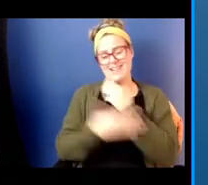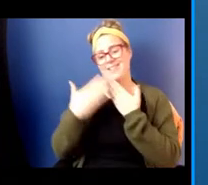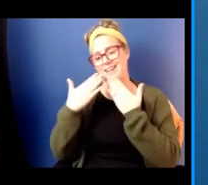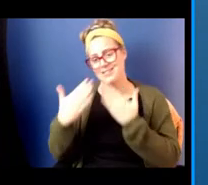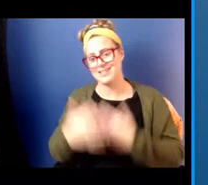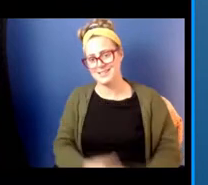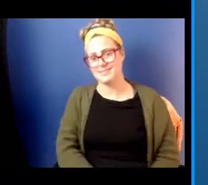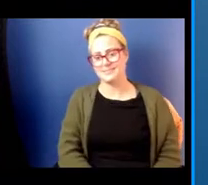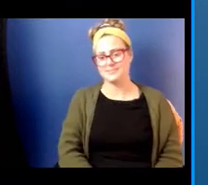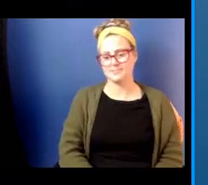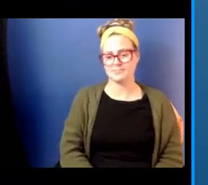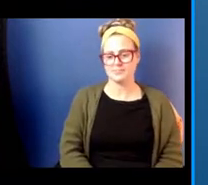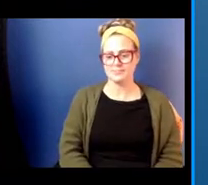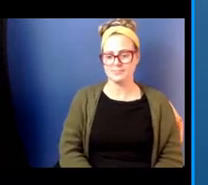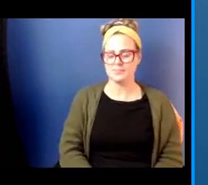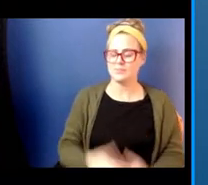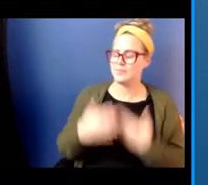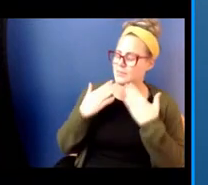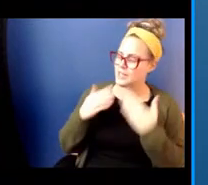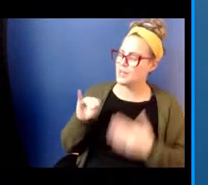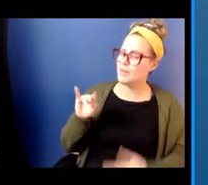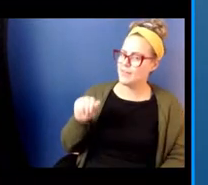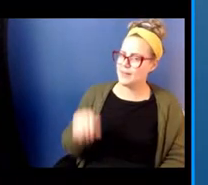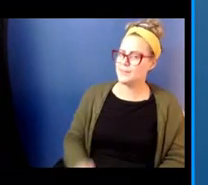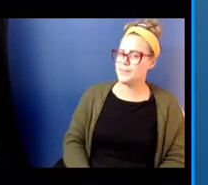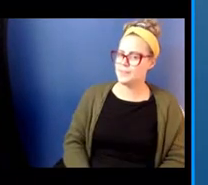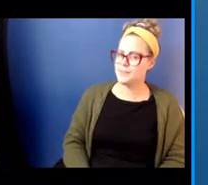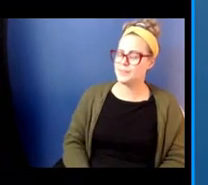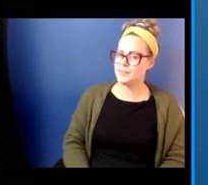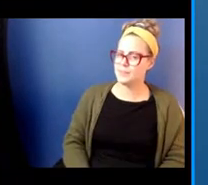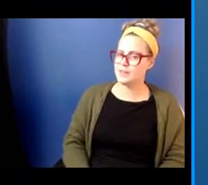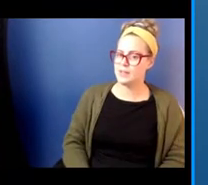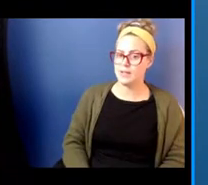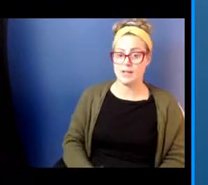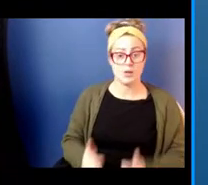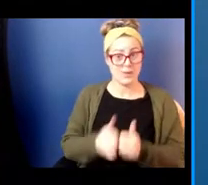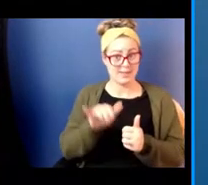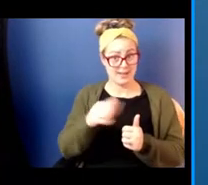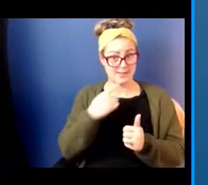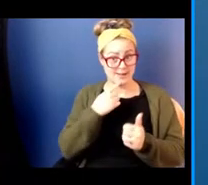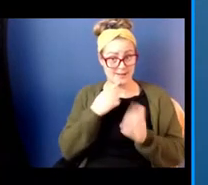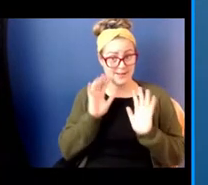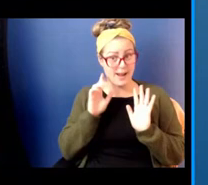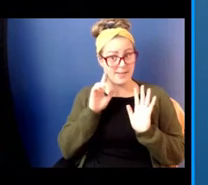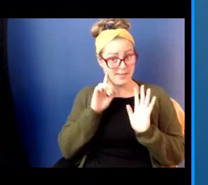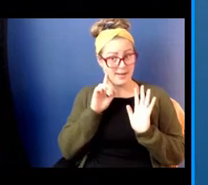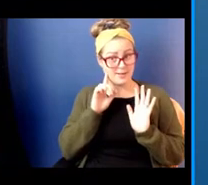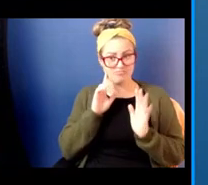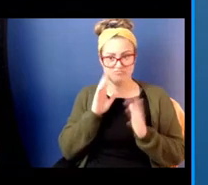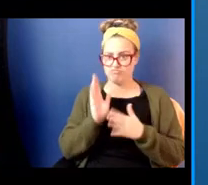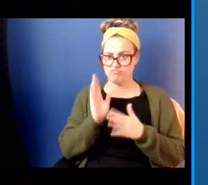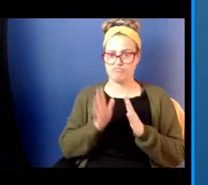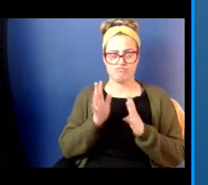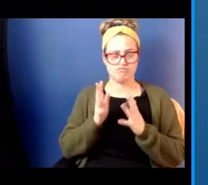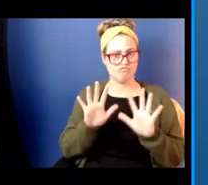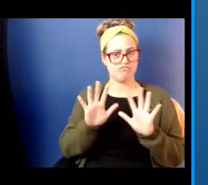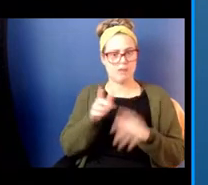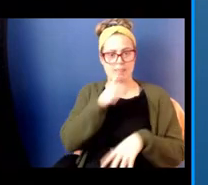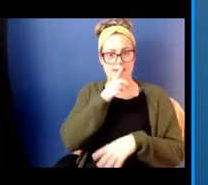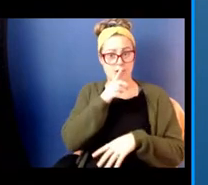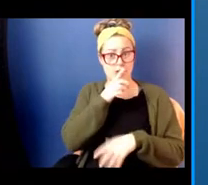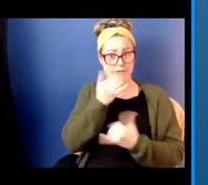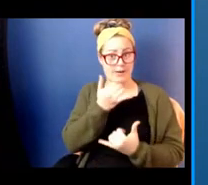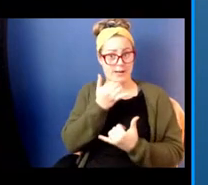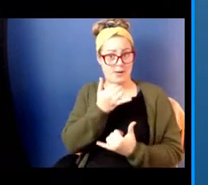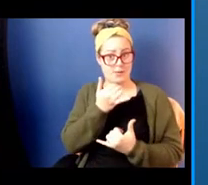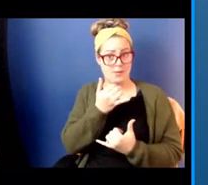thank you Maria so with that I think we are going to move to lunch so I'd like to